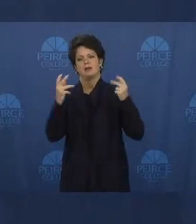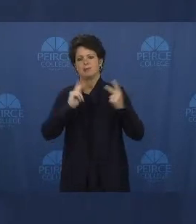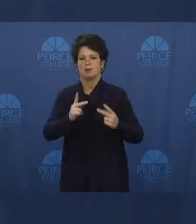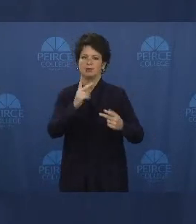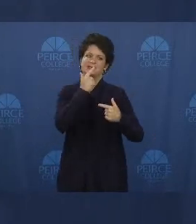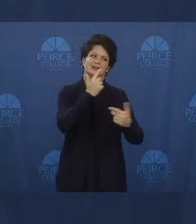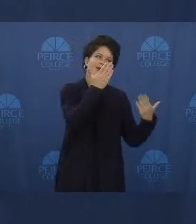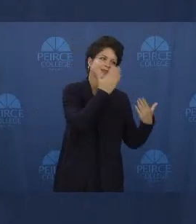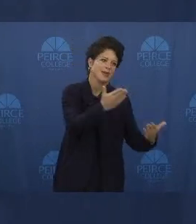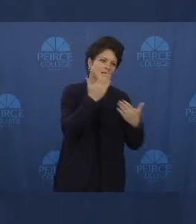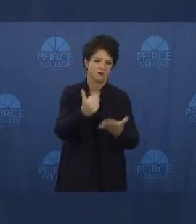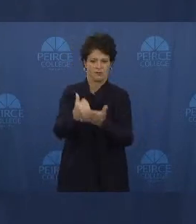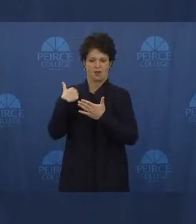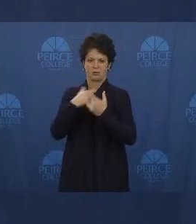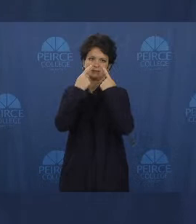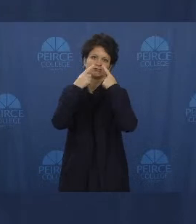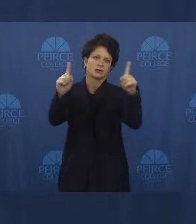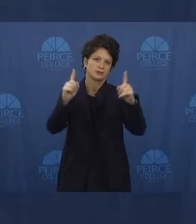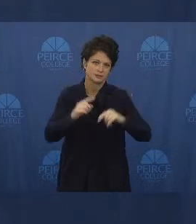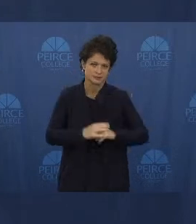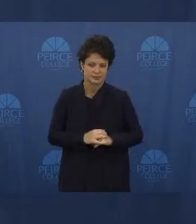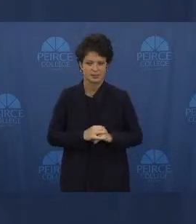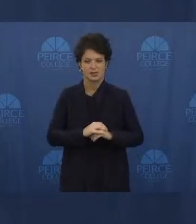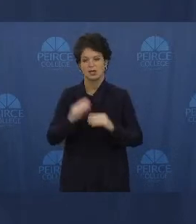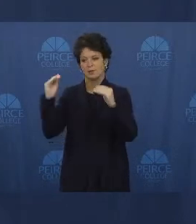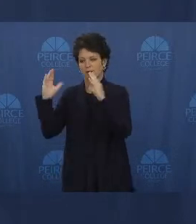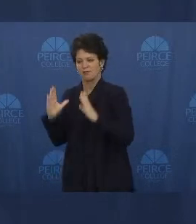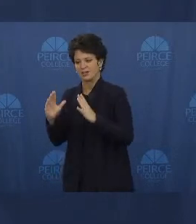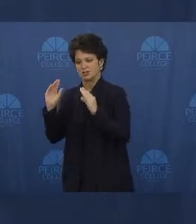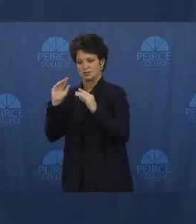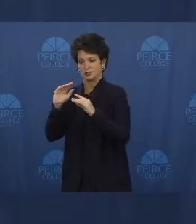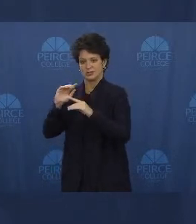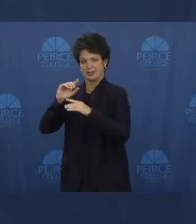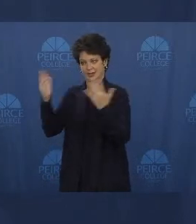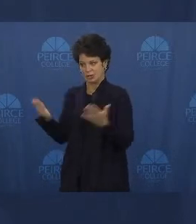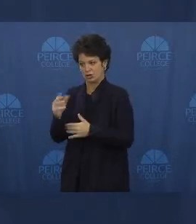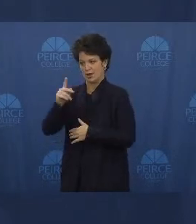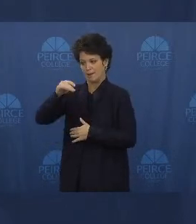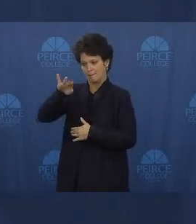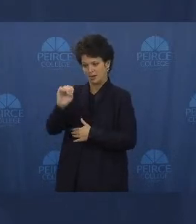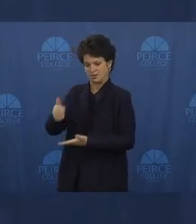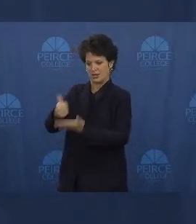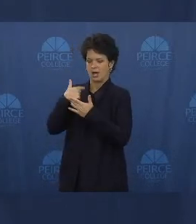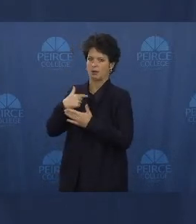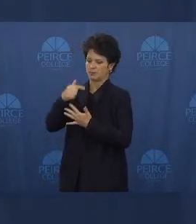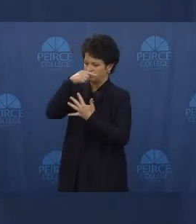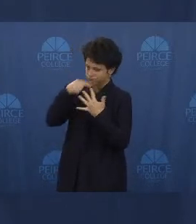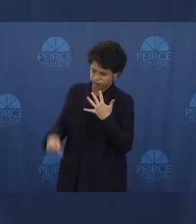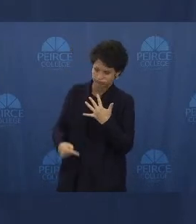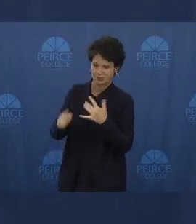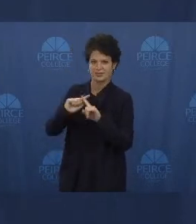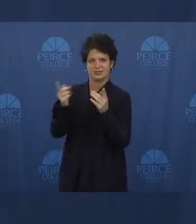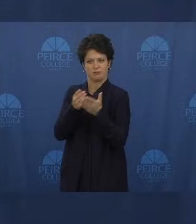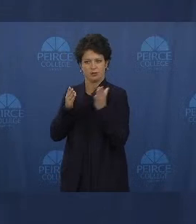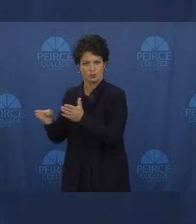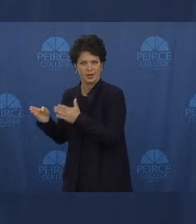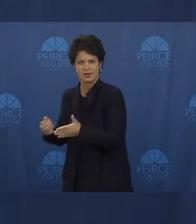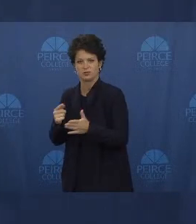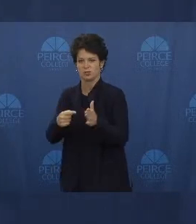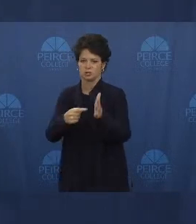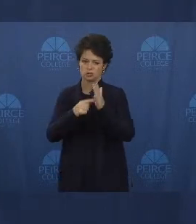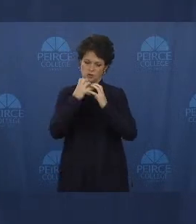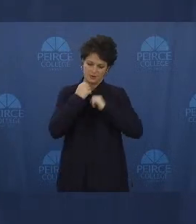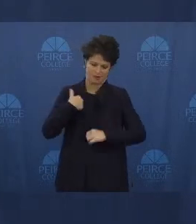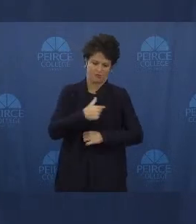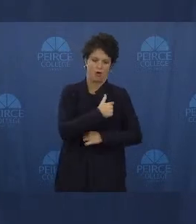for helping us get here. The professors and staff at Peirce have gone out of their way in every aspect, shown real care for